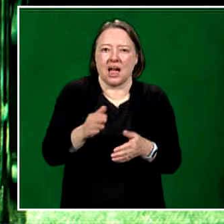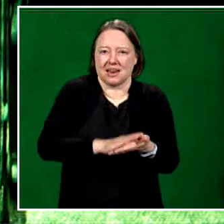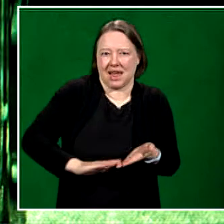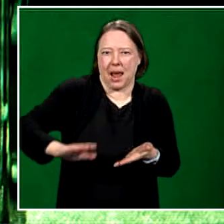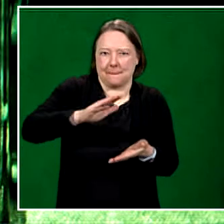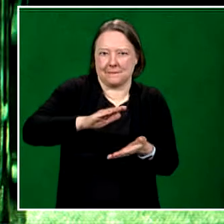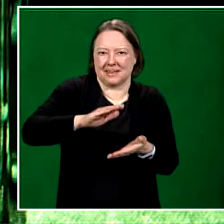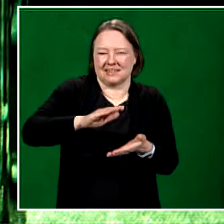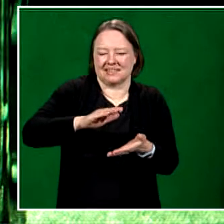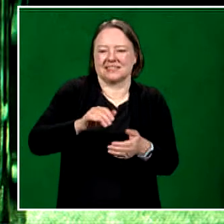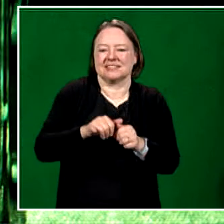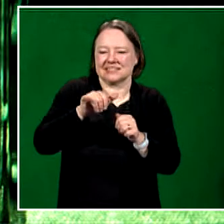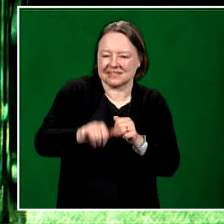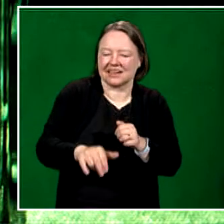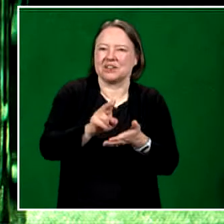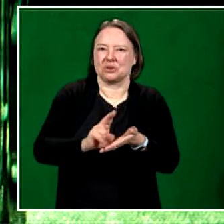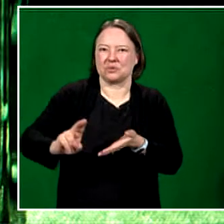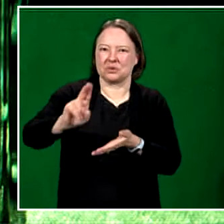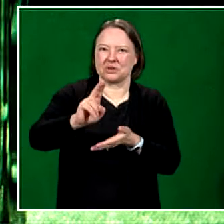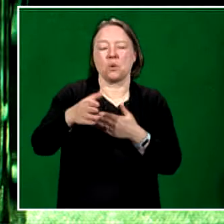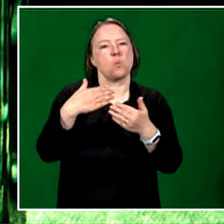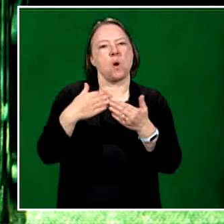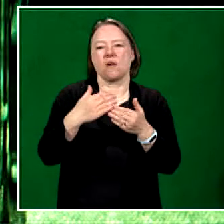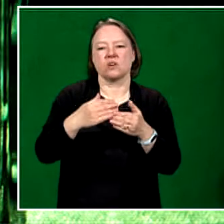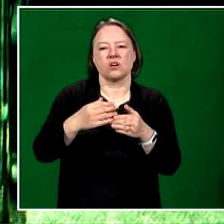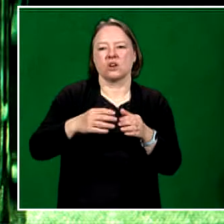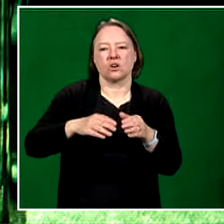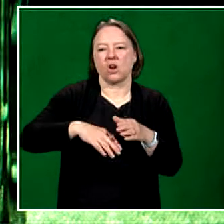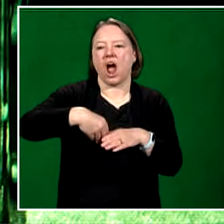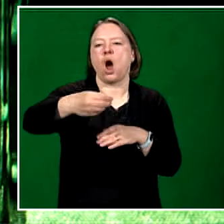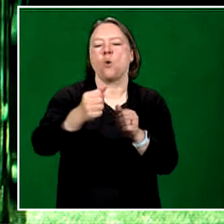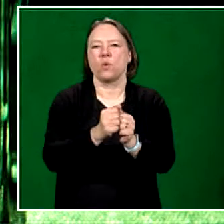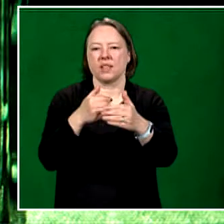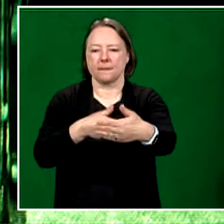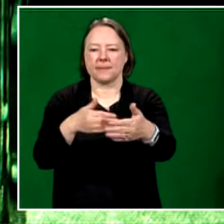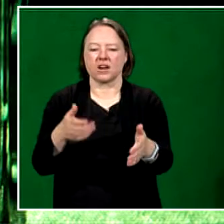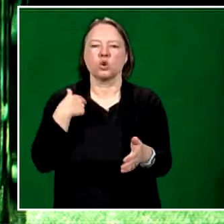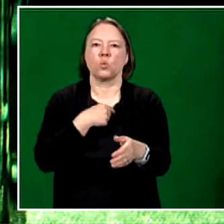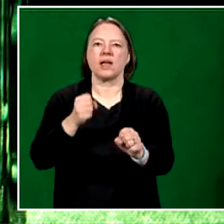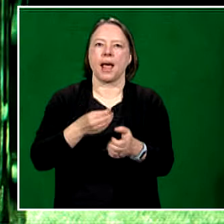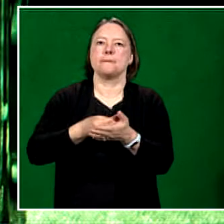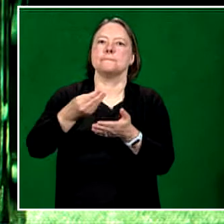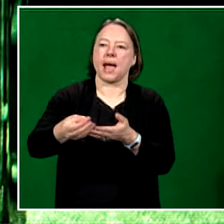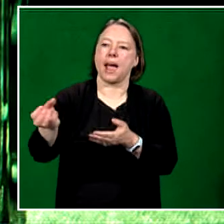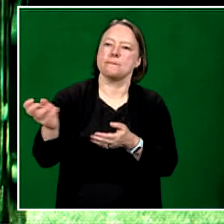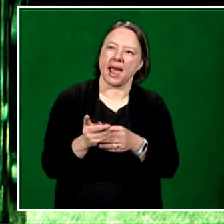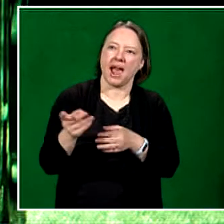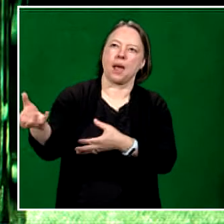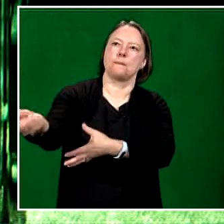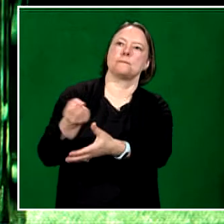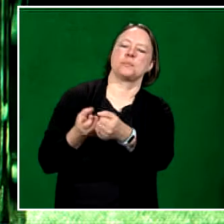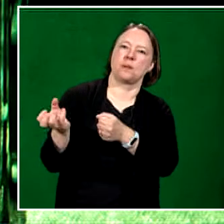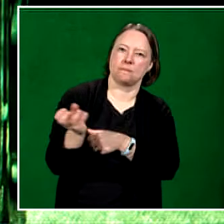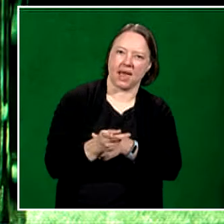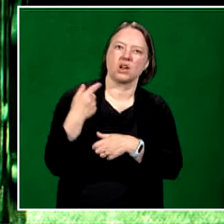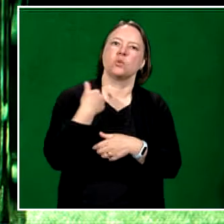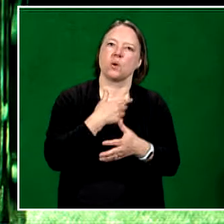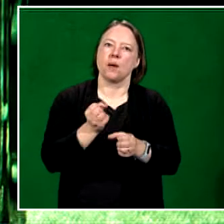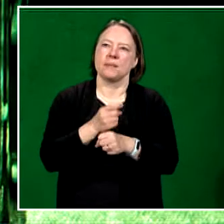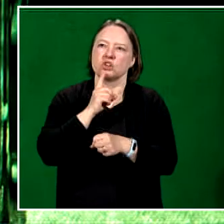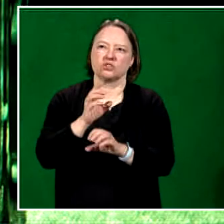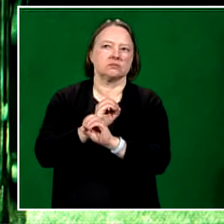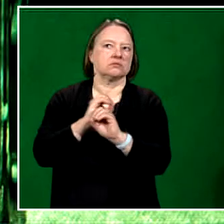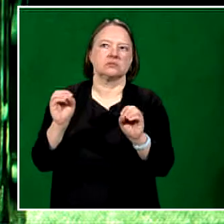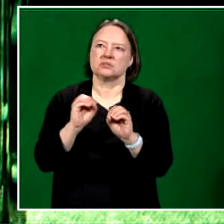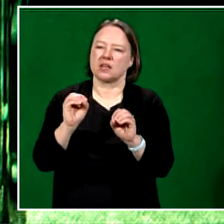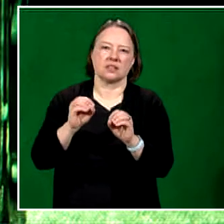keep it in the university, and then whatever goes out with the packaging, we can buy back and pull it back in, because we want to make sure that nothing